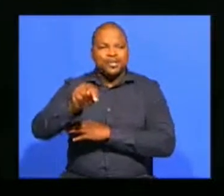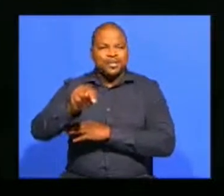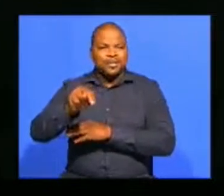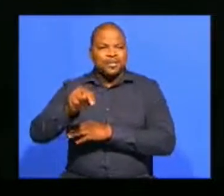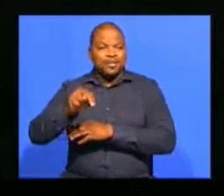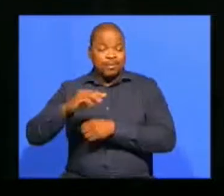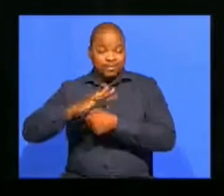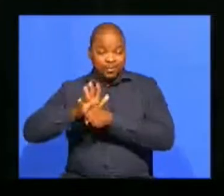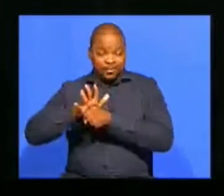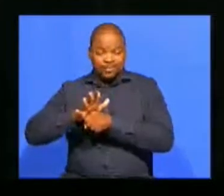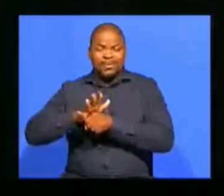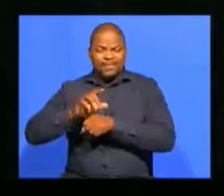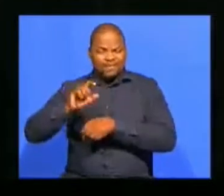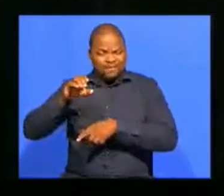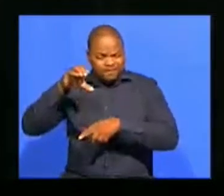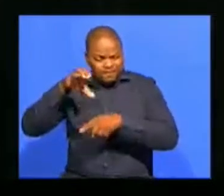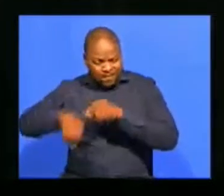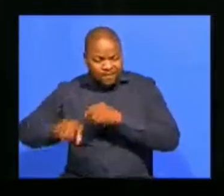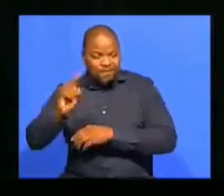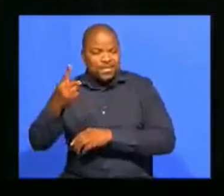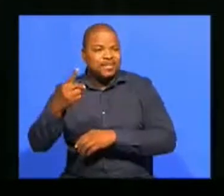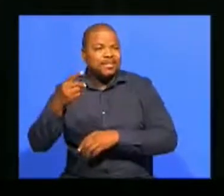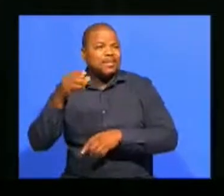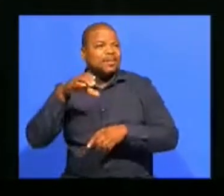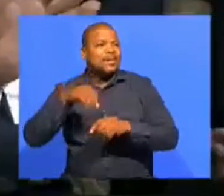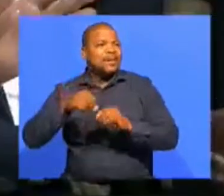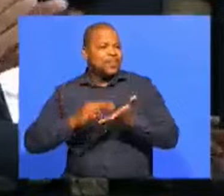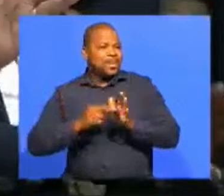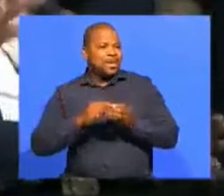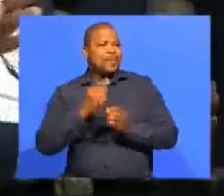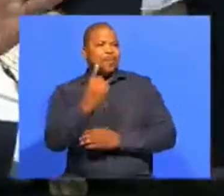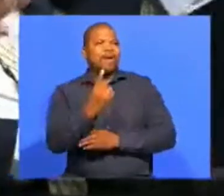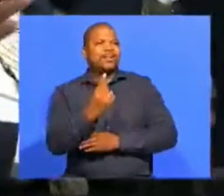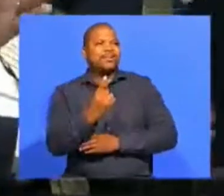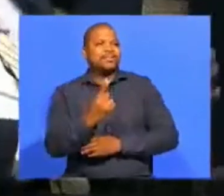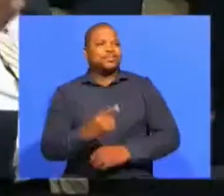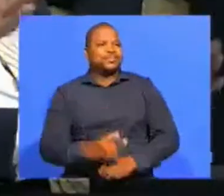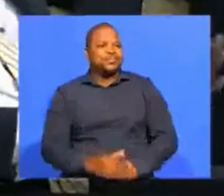variant of COVID. We were the first in the world. First means number one.